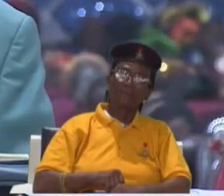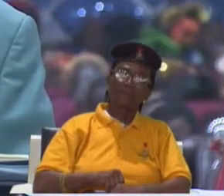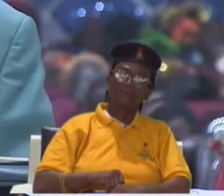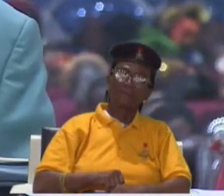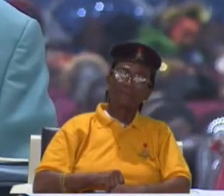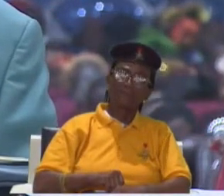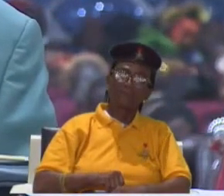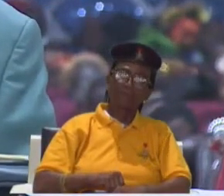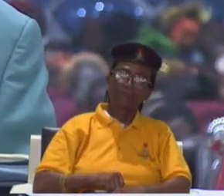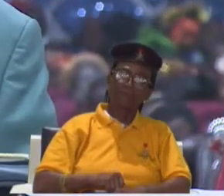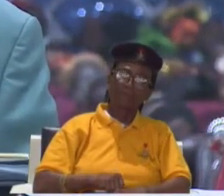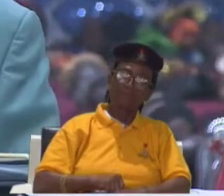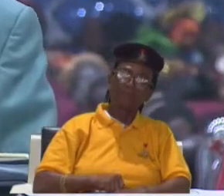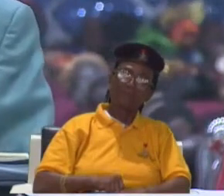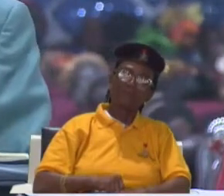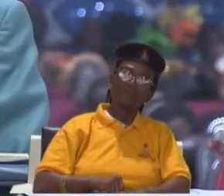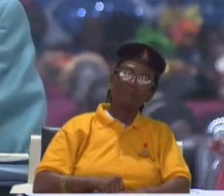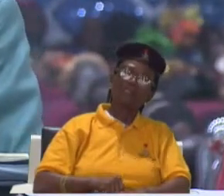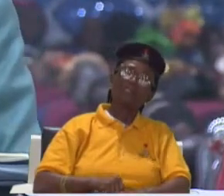he called himself the